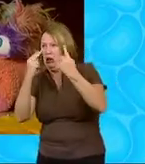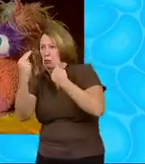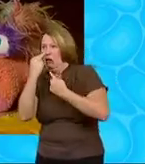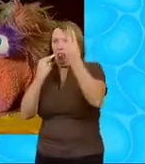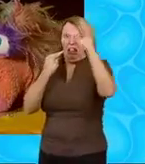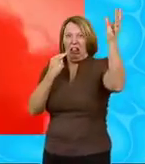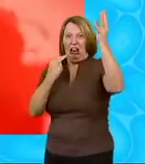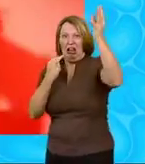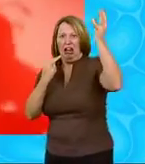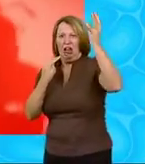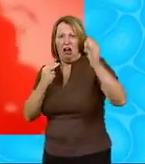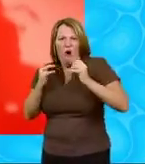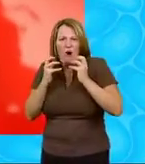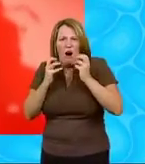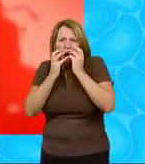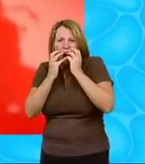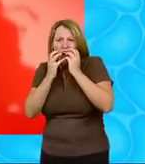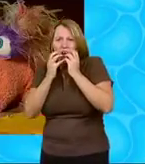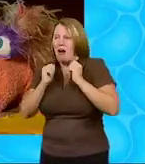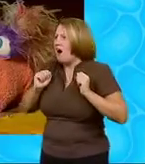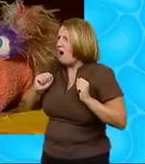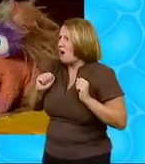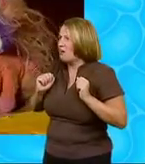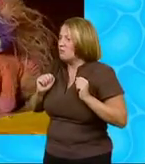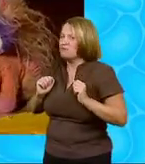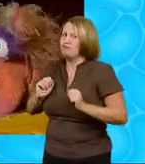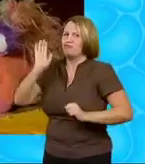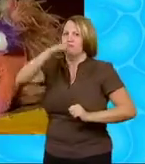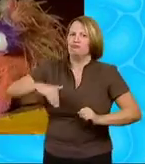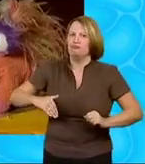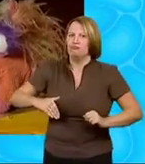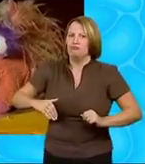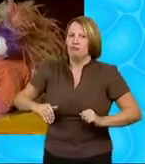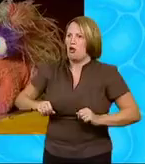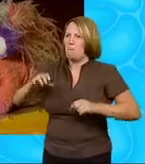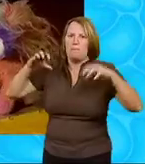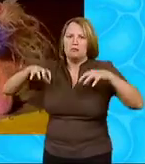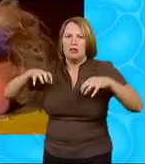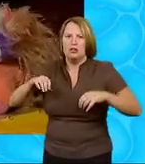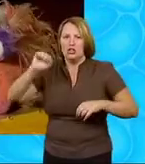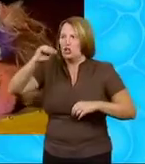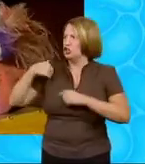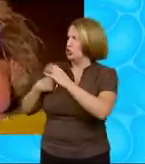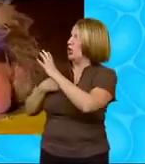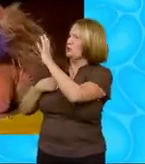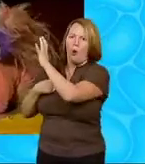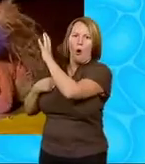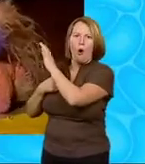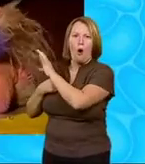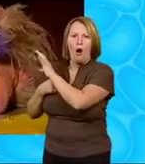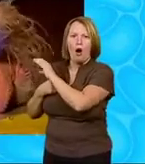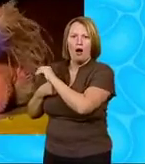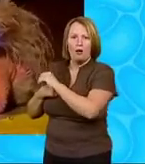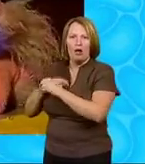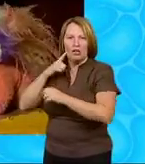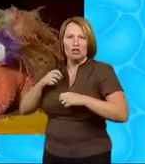Scribble. Oh. Ah! Stick, it's not a monster. It's your shadow. When Scribble shines